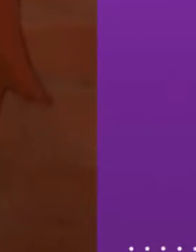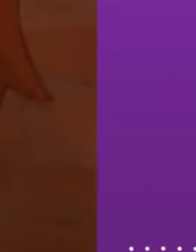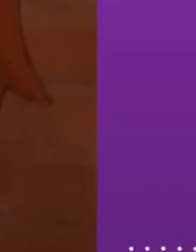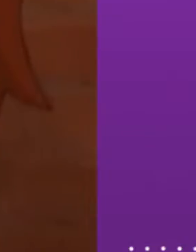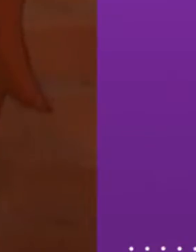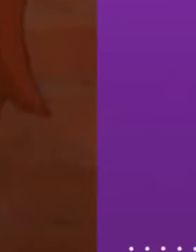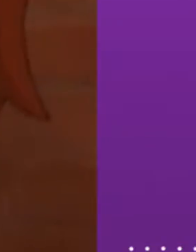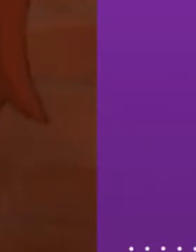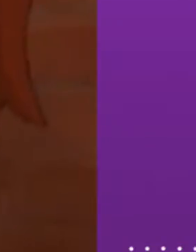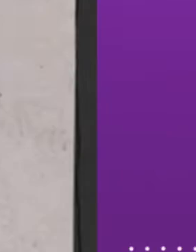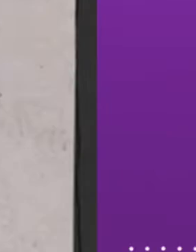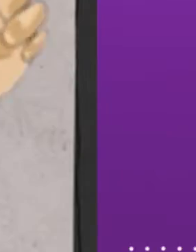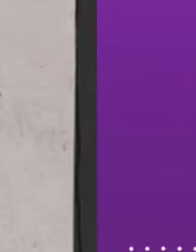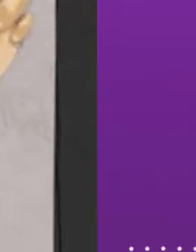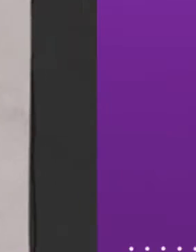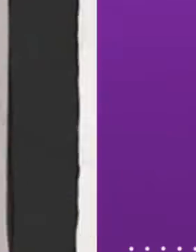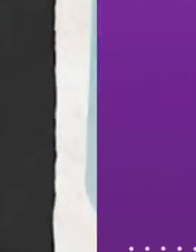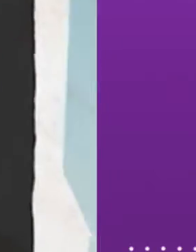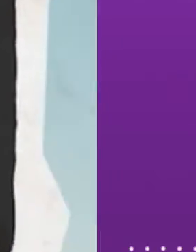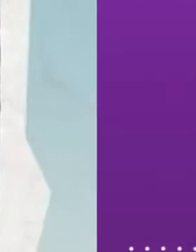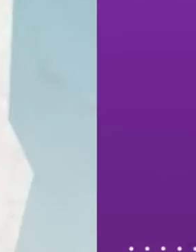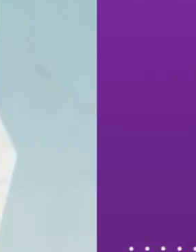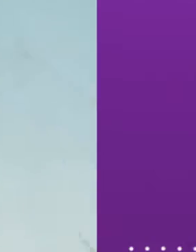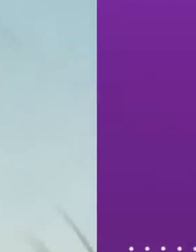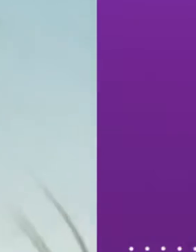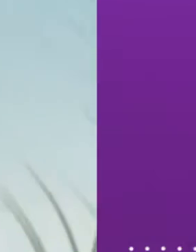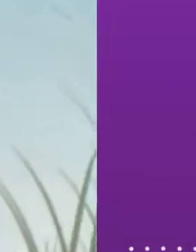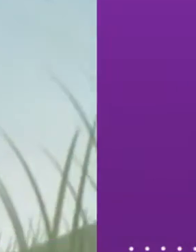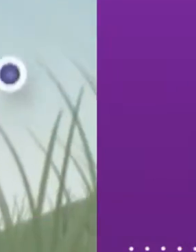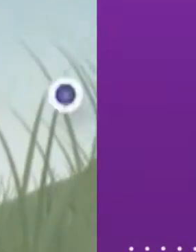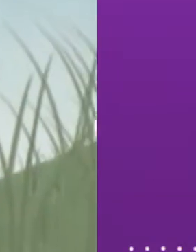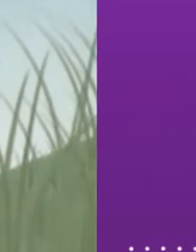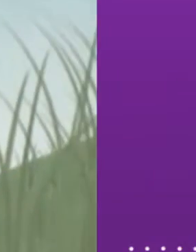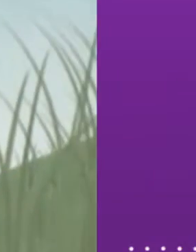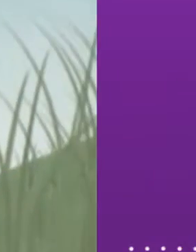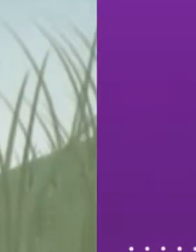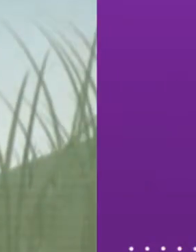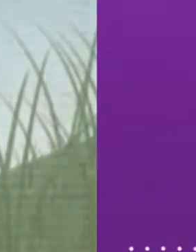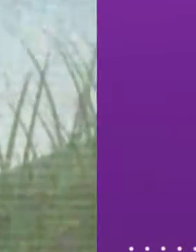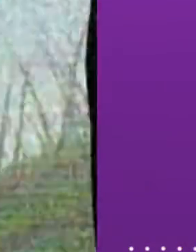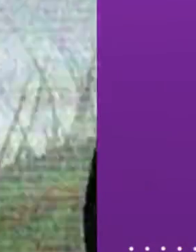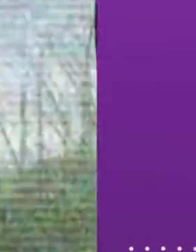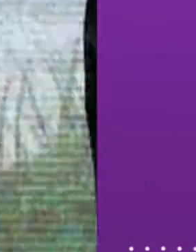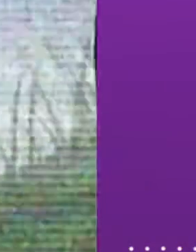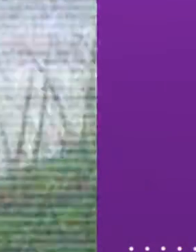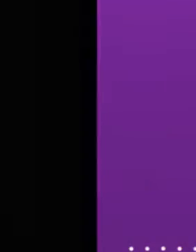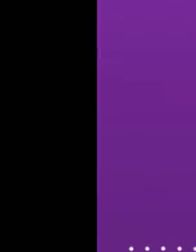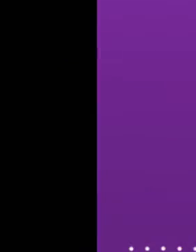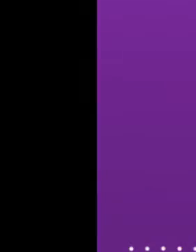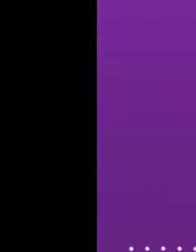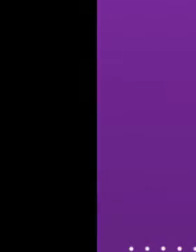na na na na na. All the things you need to succeed. Na na na na na.